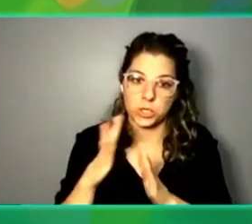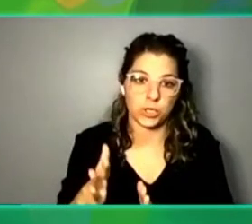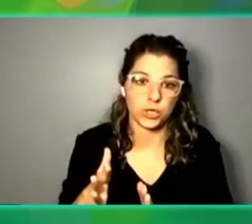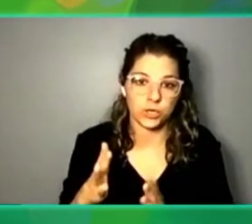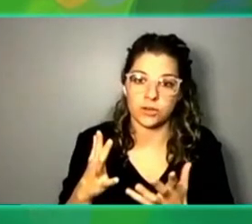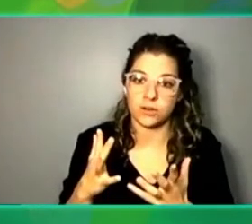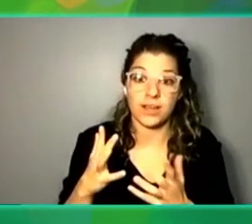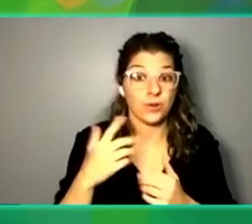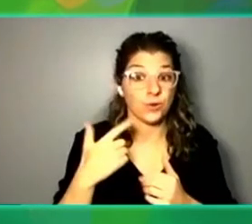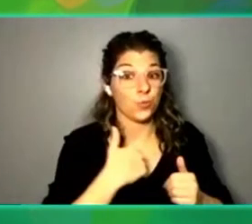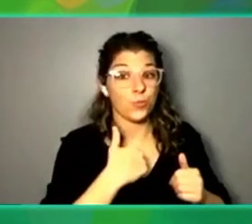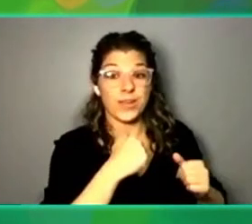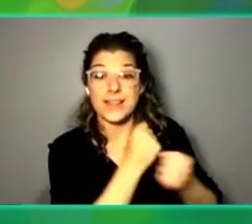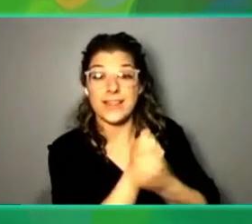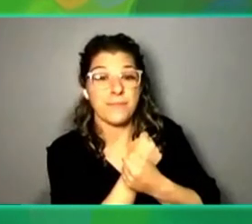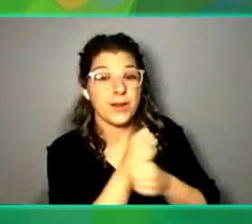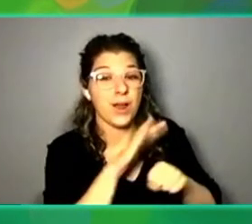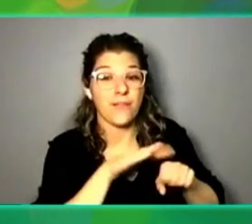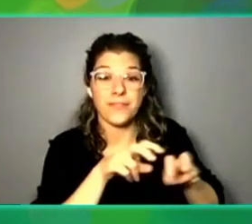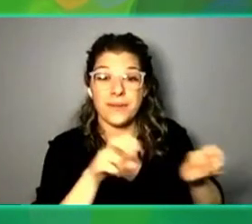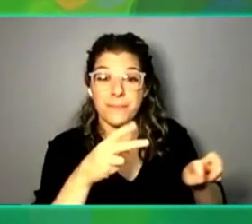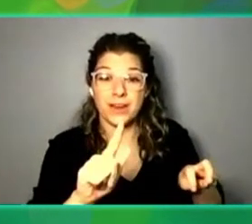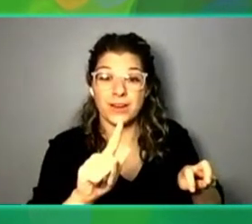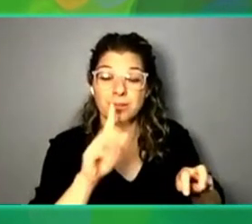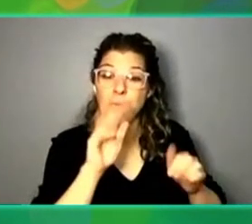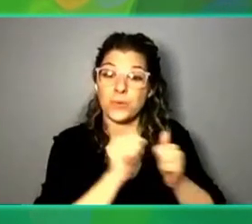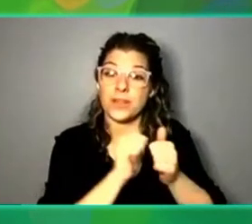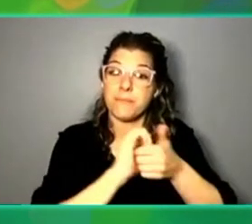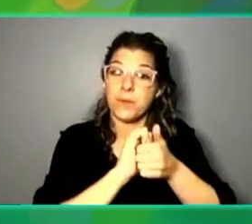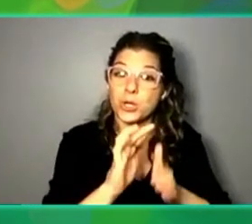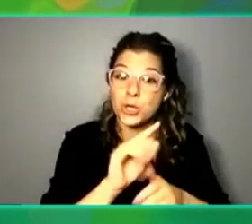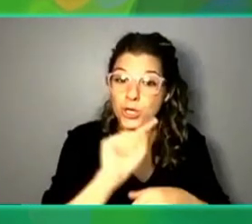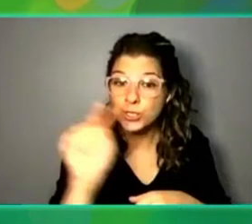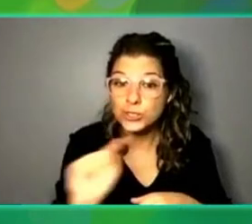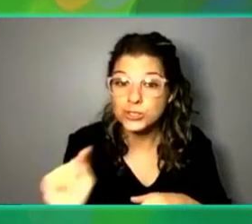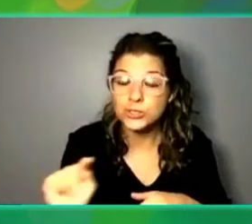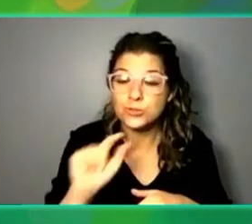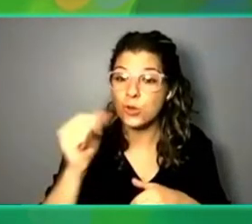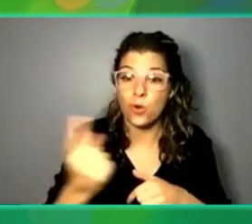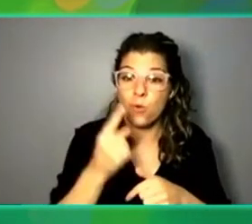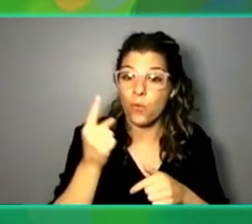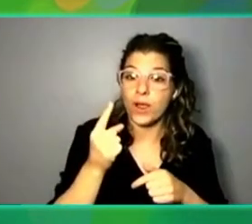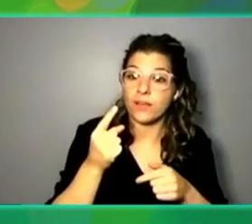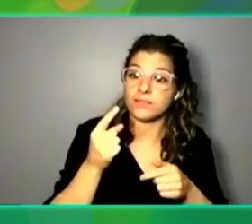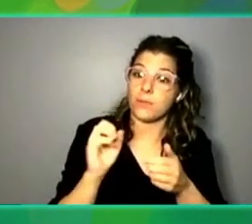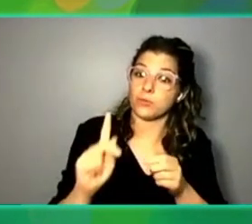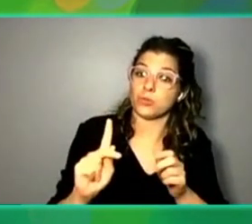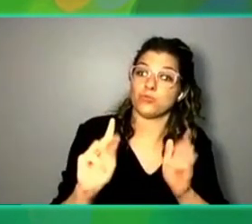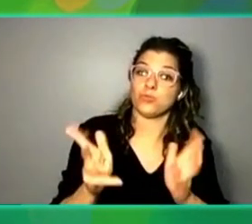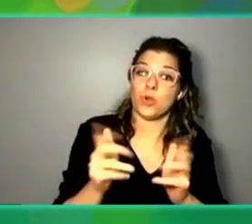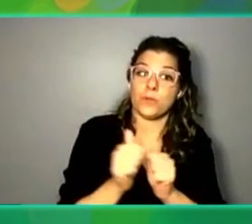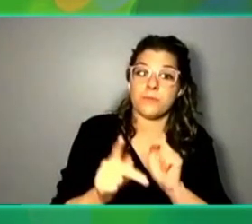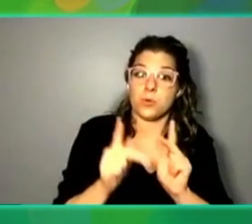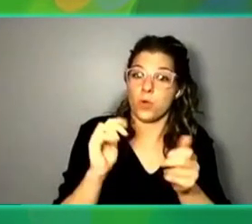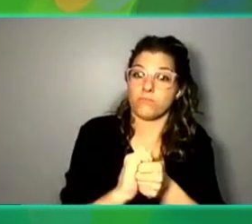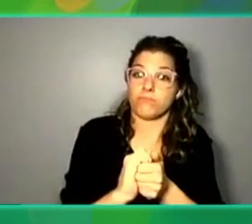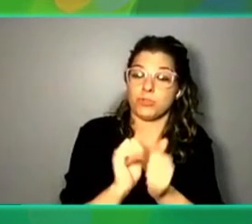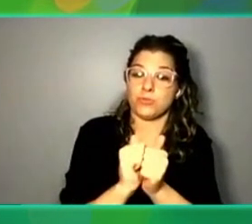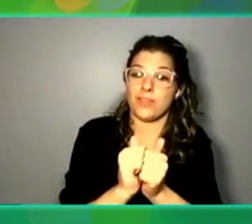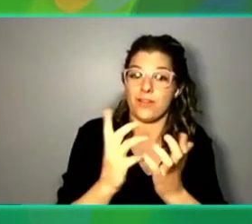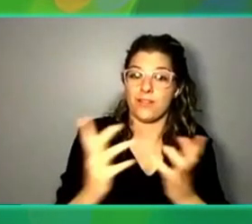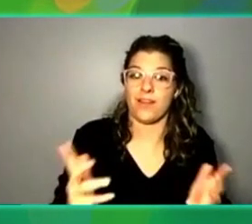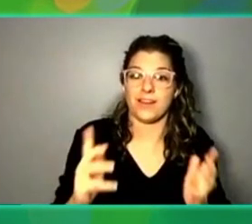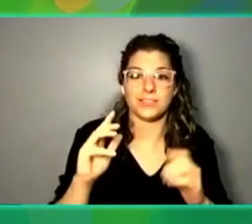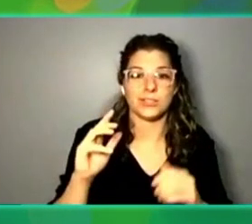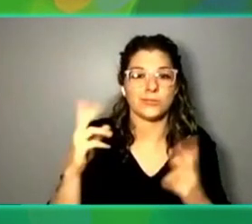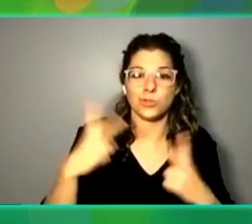And we love being on this panel talking with partners, because you don't always get to talk with people who work together a lot. So this is dope. I love it. Yeah.